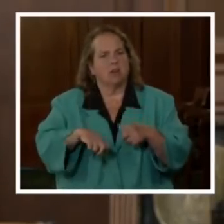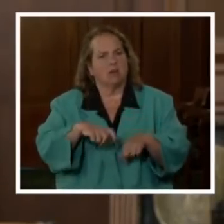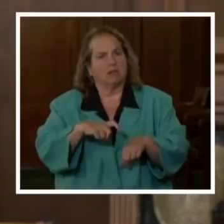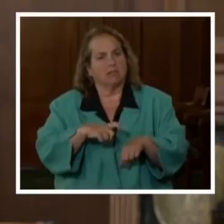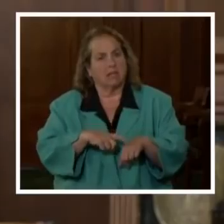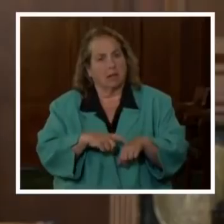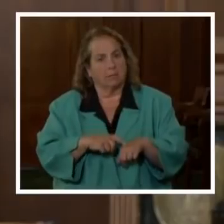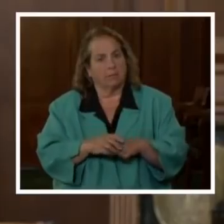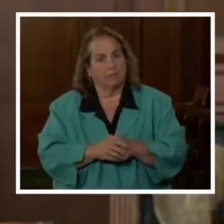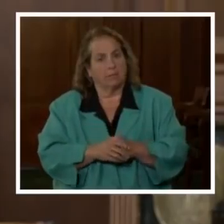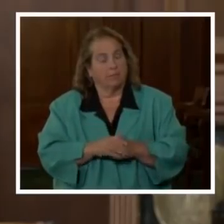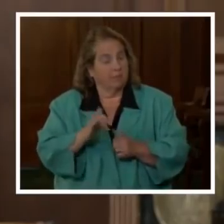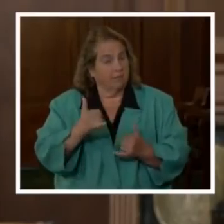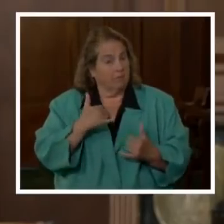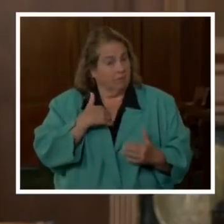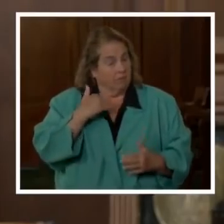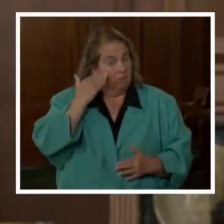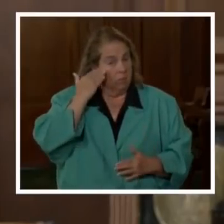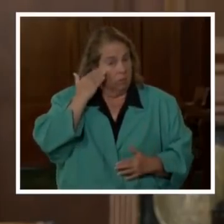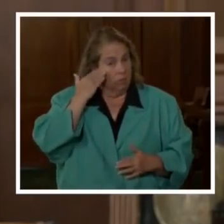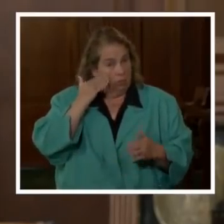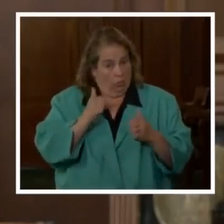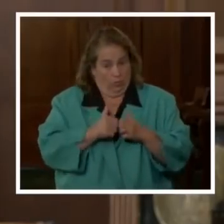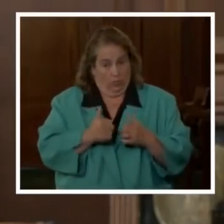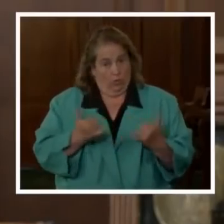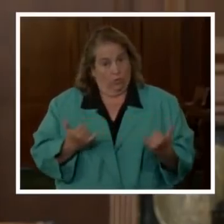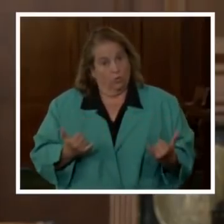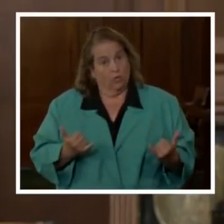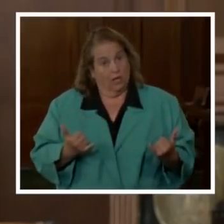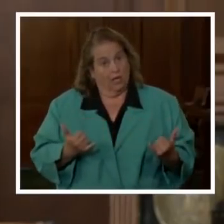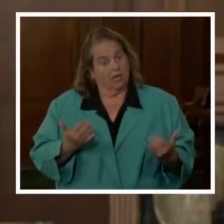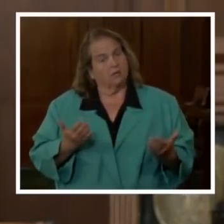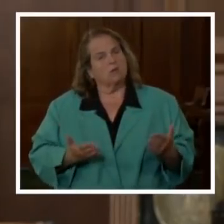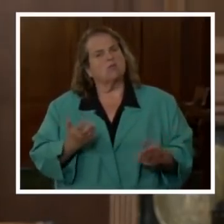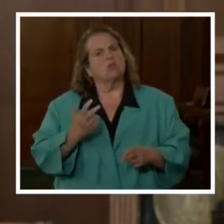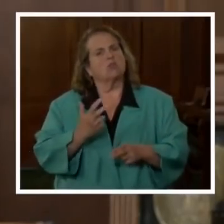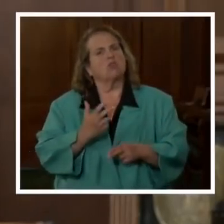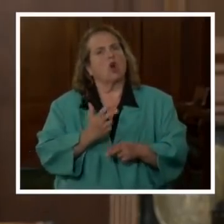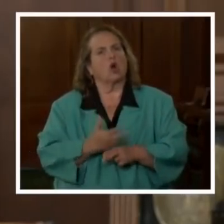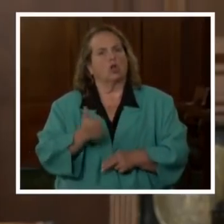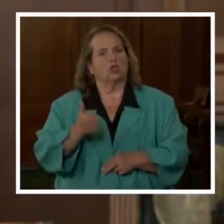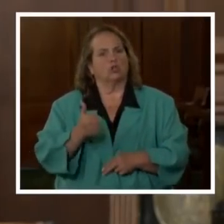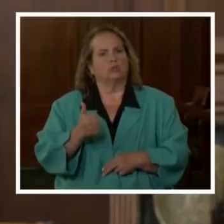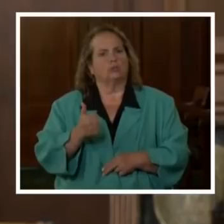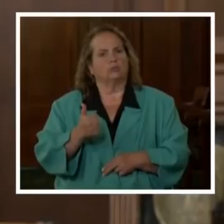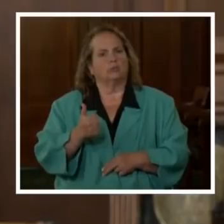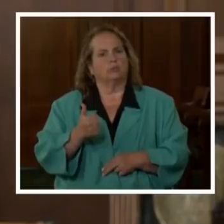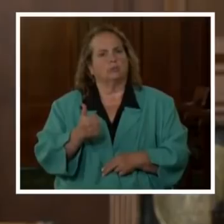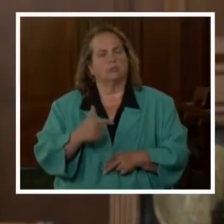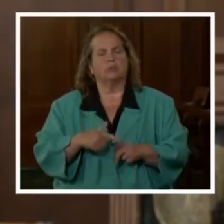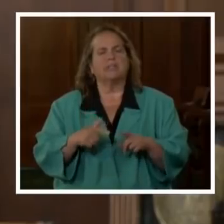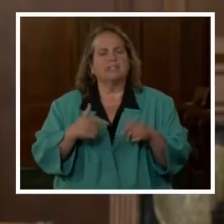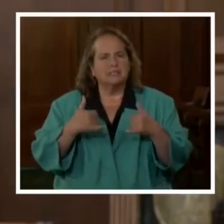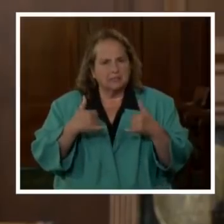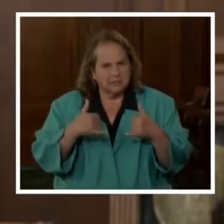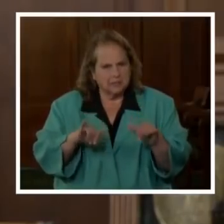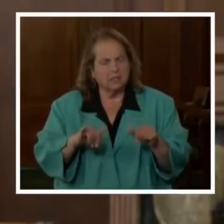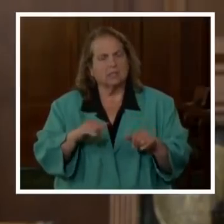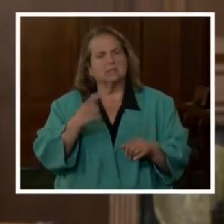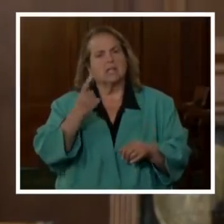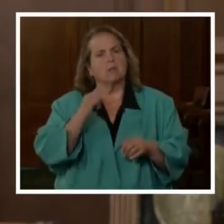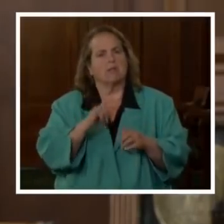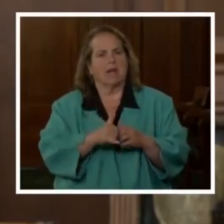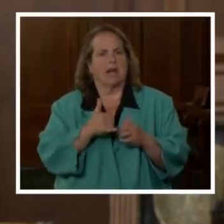I know with today, that's probably harder, but it's still something that I would ask